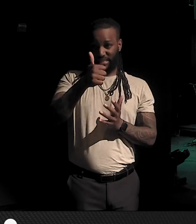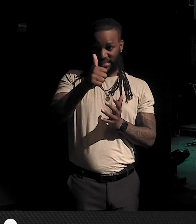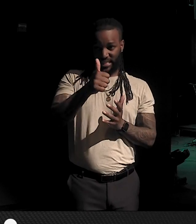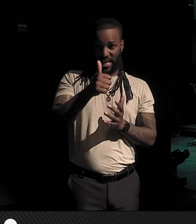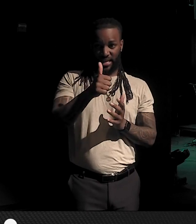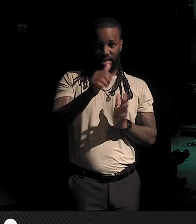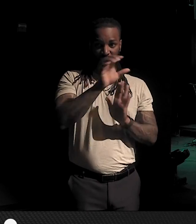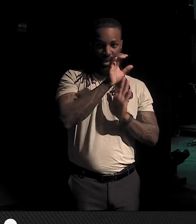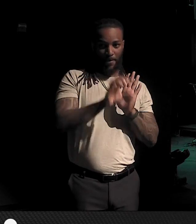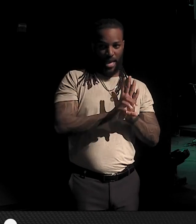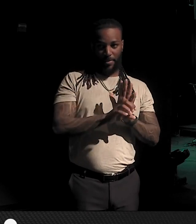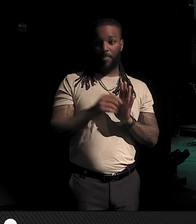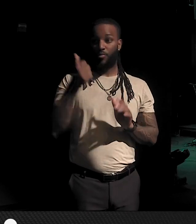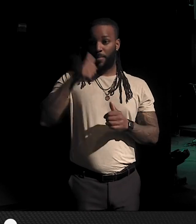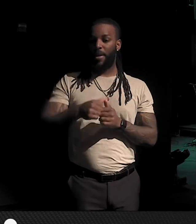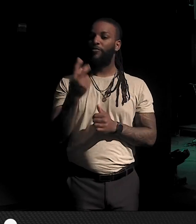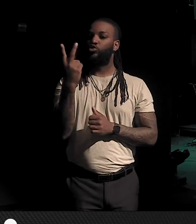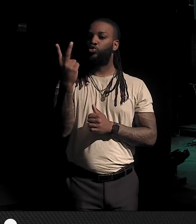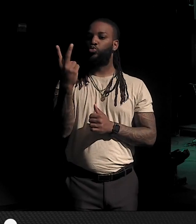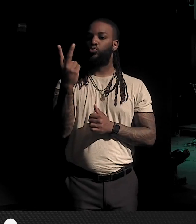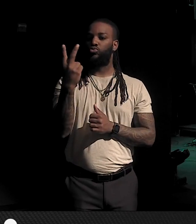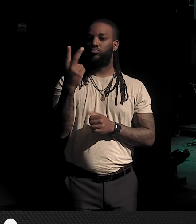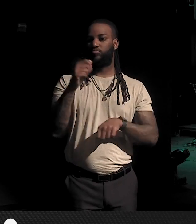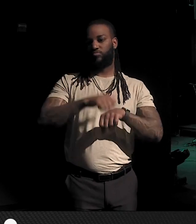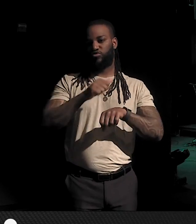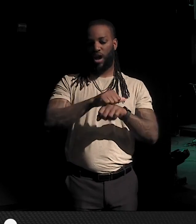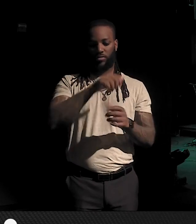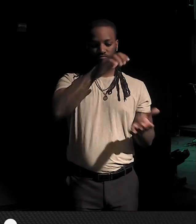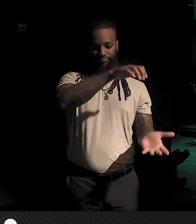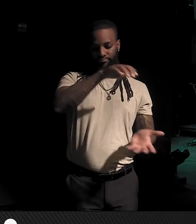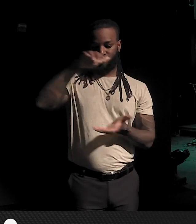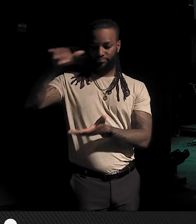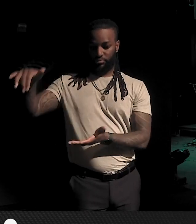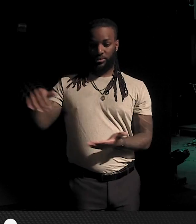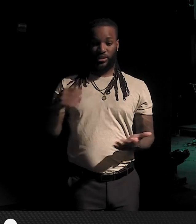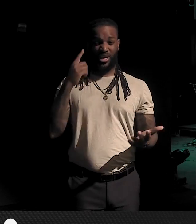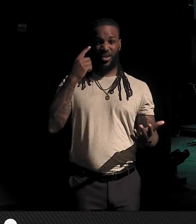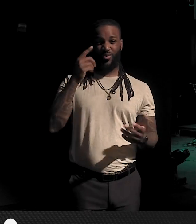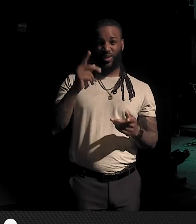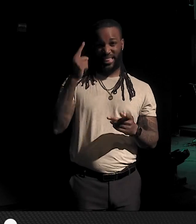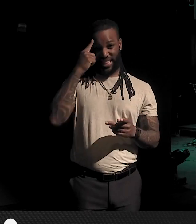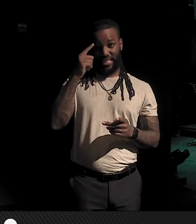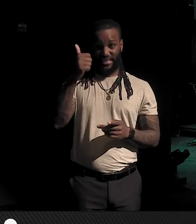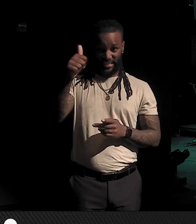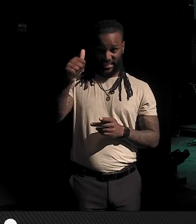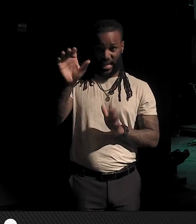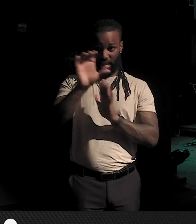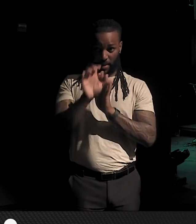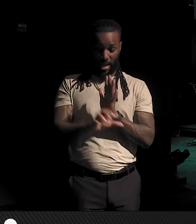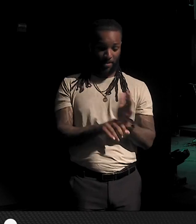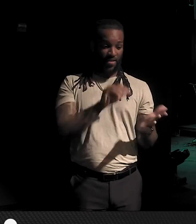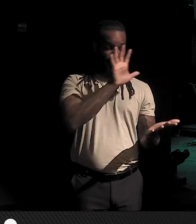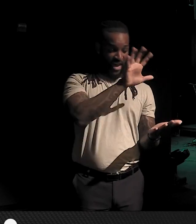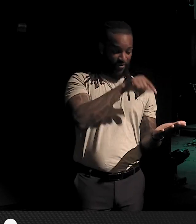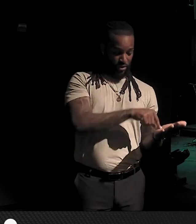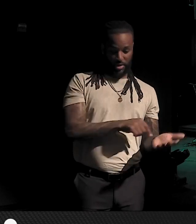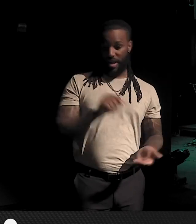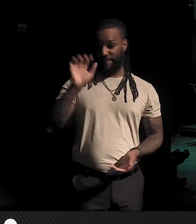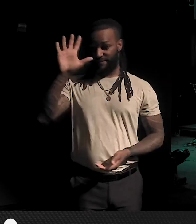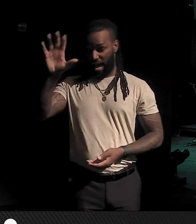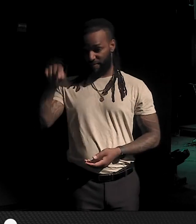tablets, not five on one and five on the other. Even further evidenced by the fact that one of them went into the Ark of the Covenant. That's our copy of